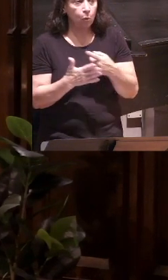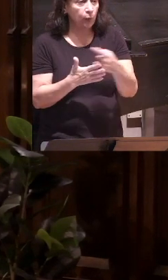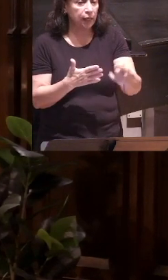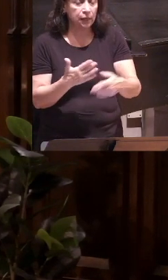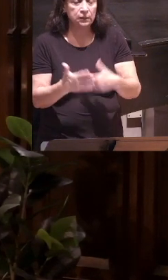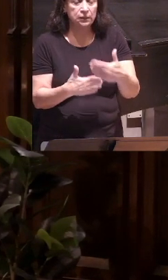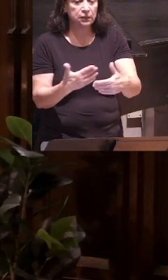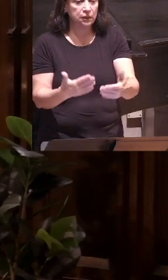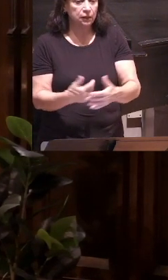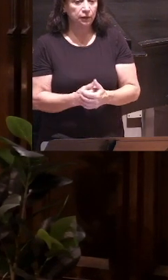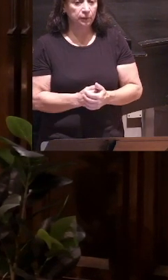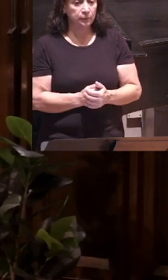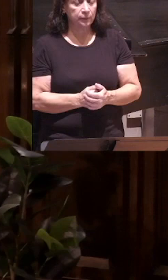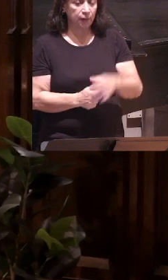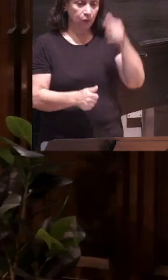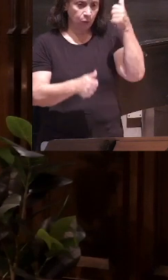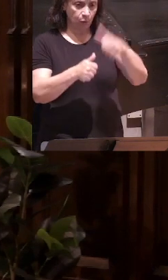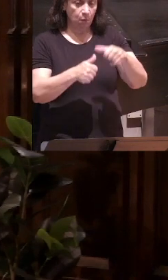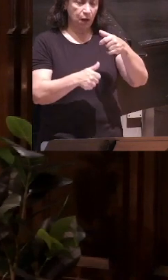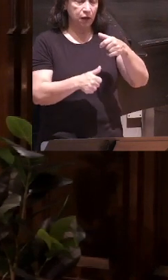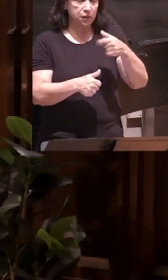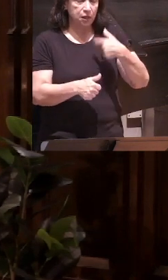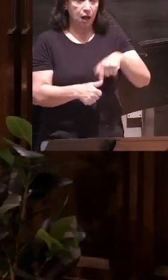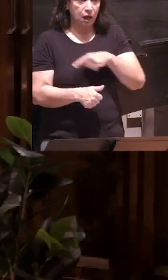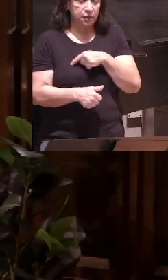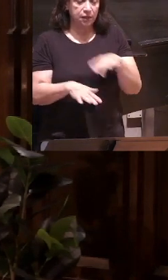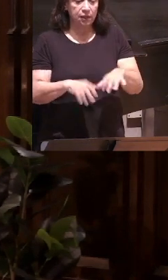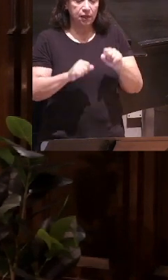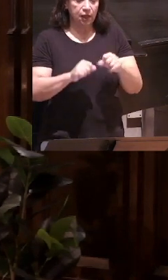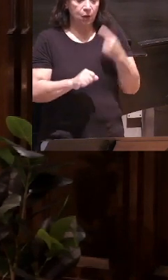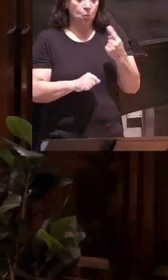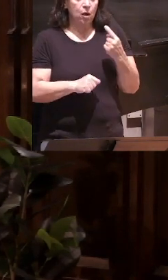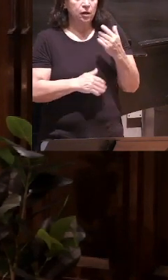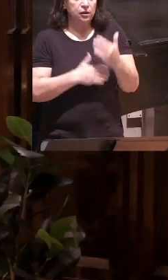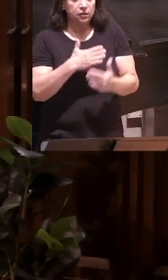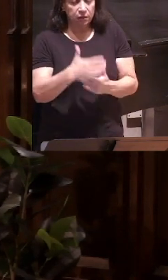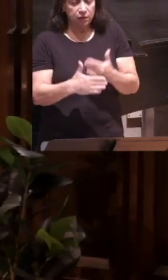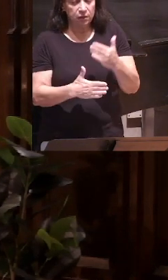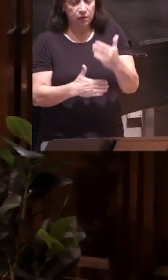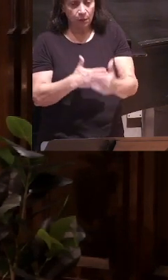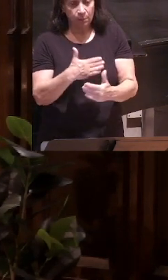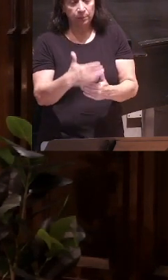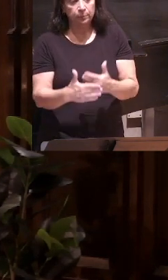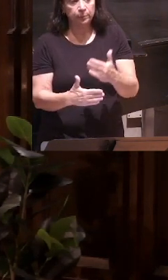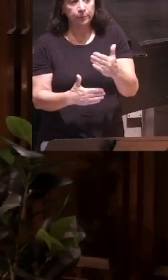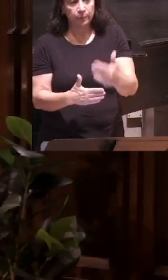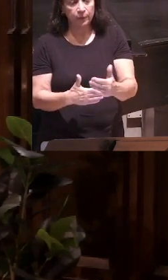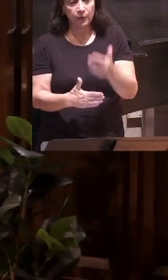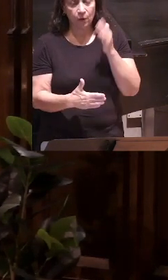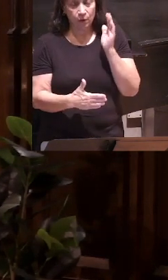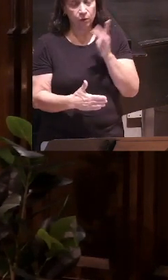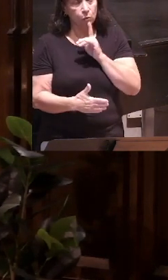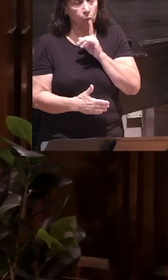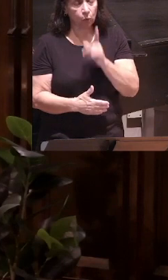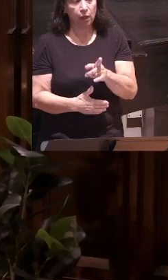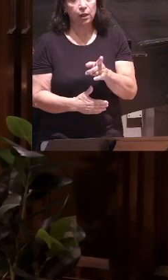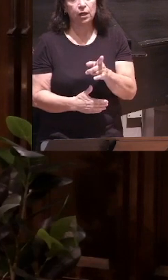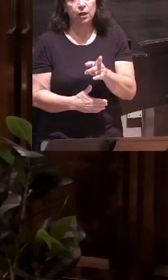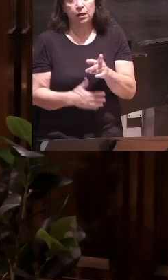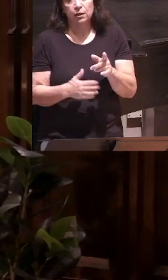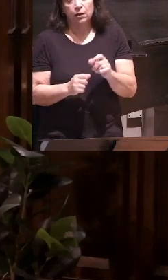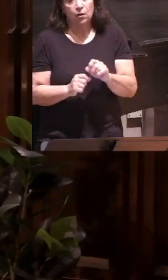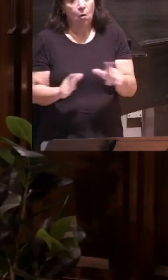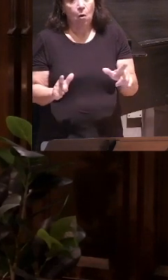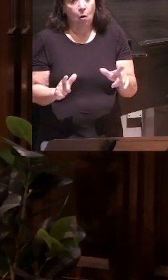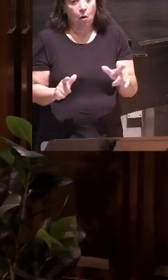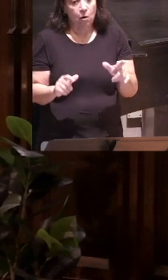week. Remind us that taking it one step at a time is really all any